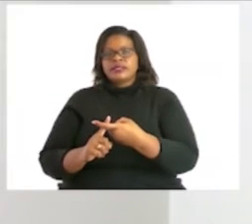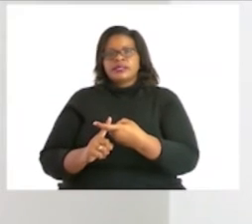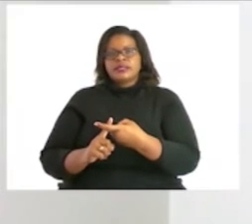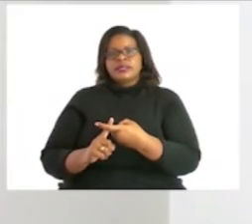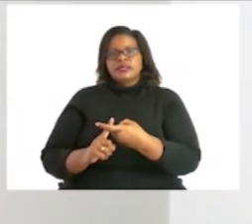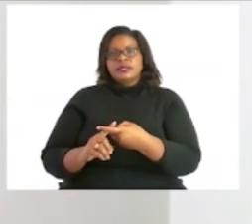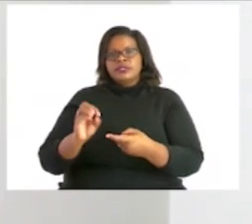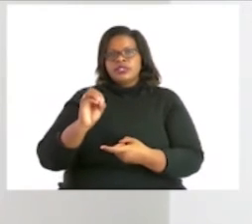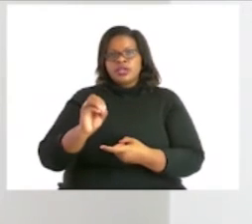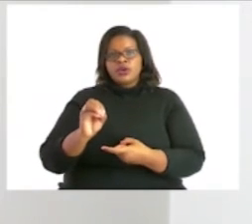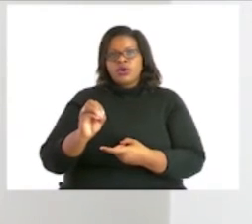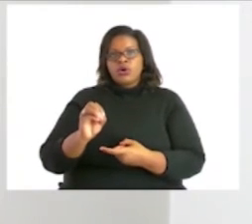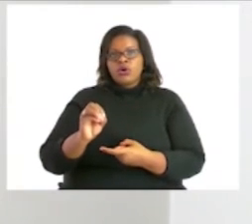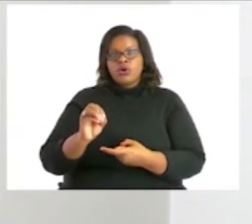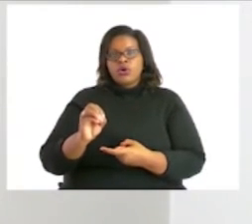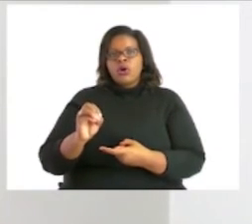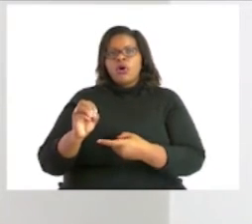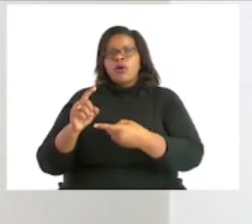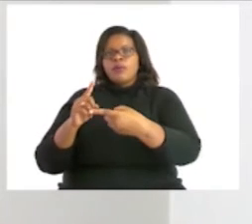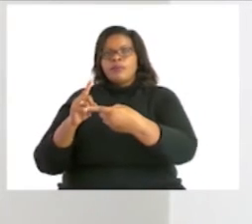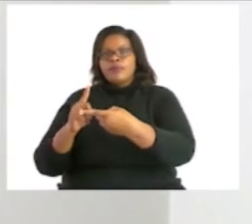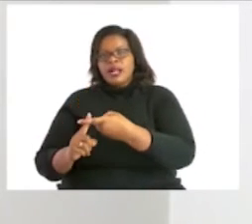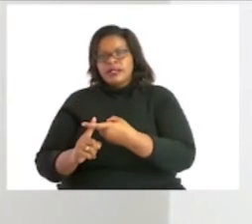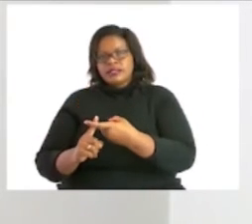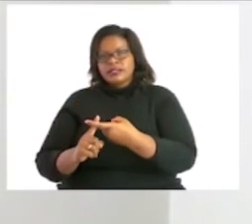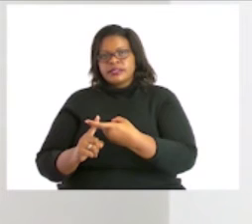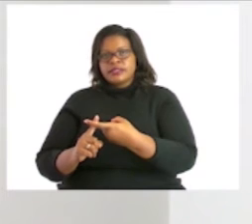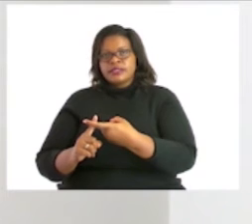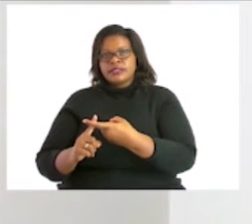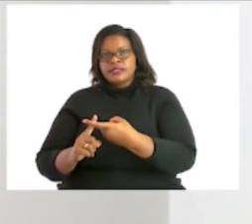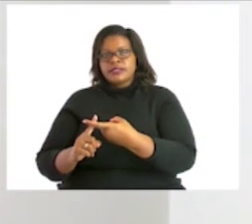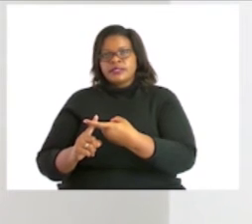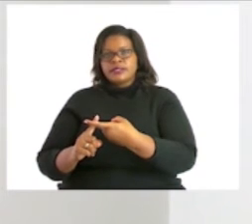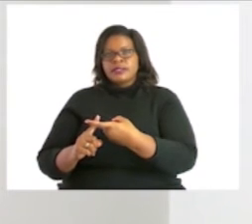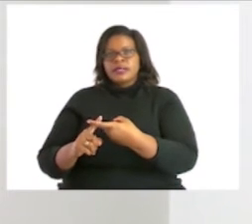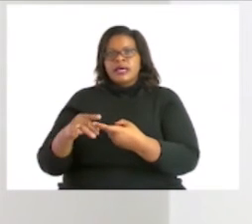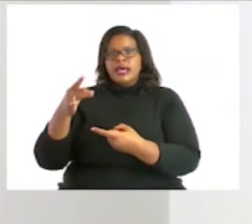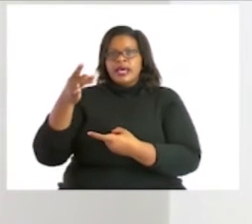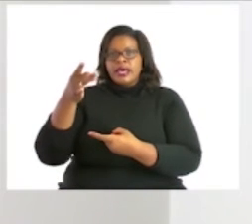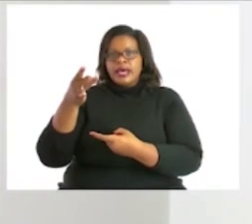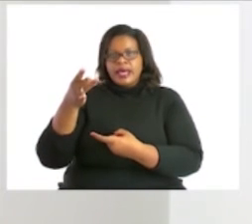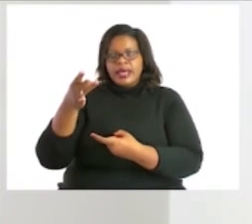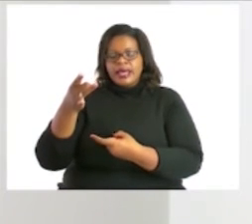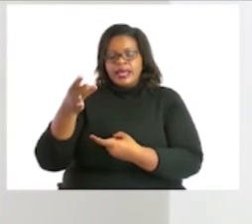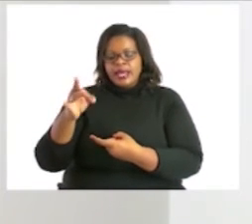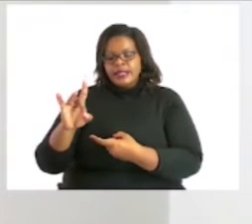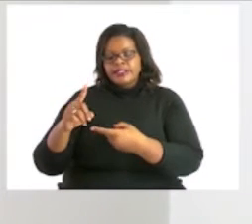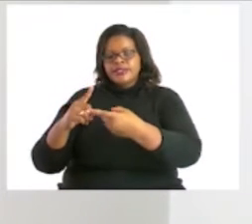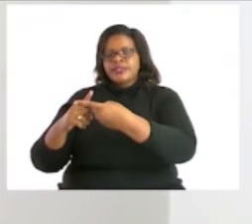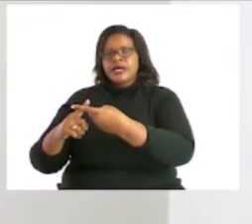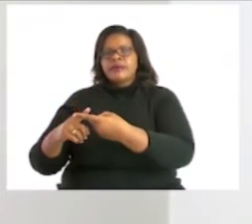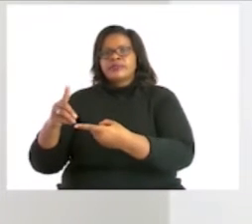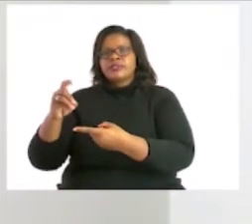0 to indicate that there's no hundreds. Plus 8 times